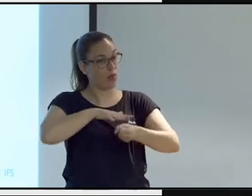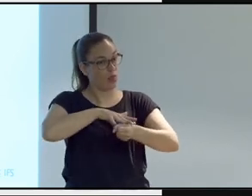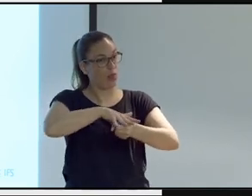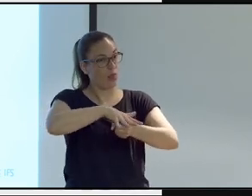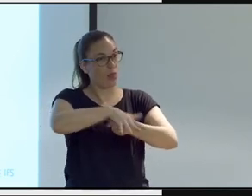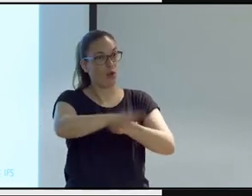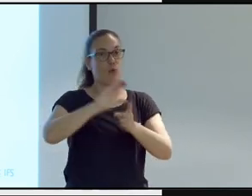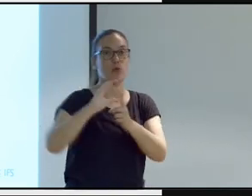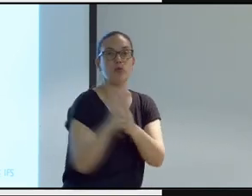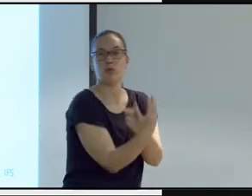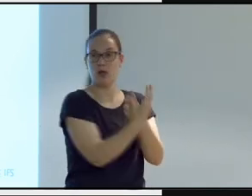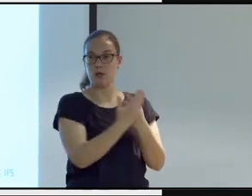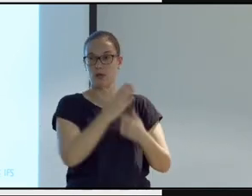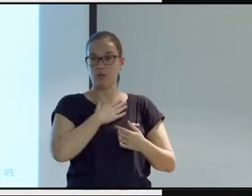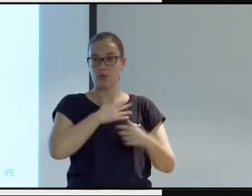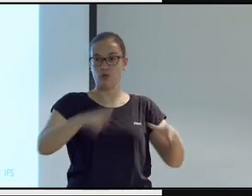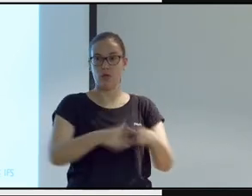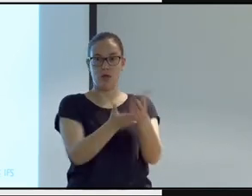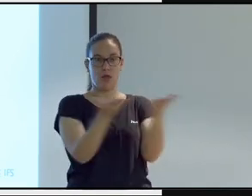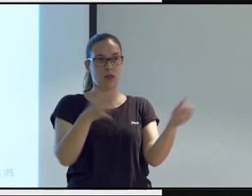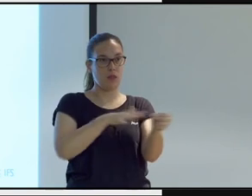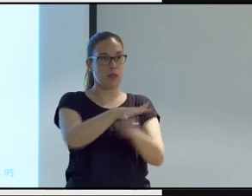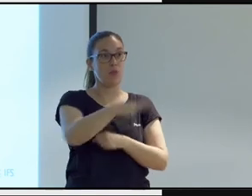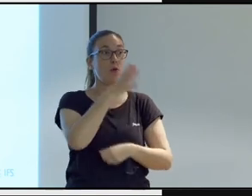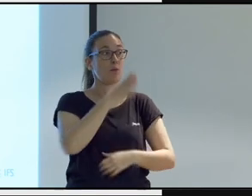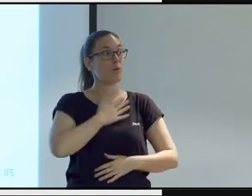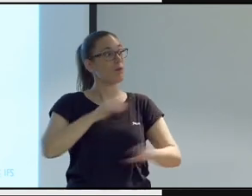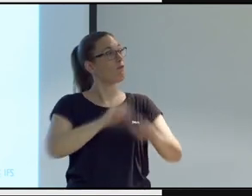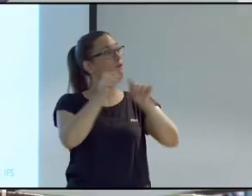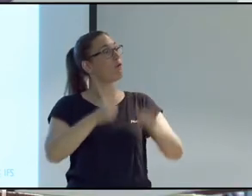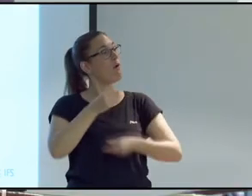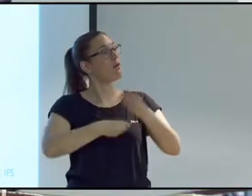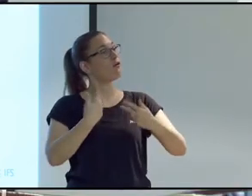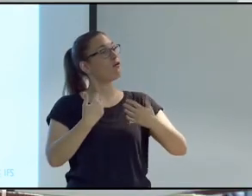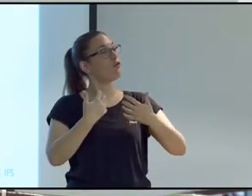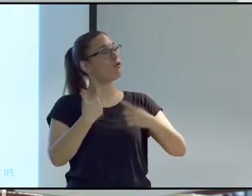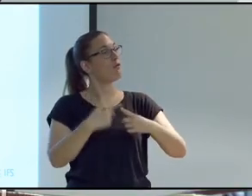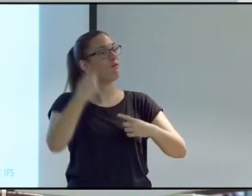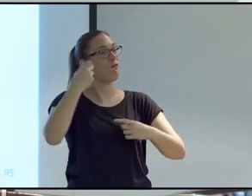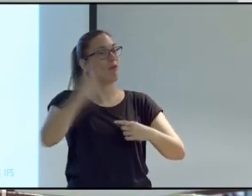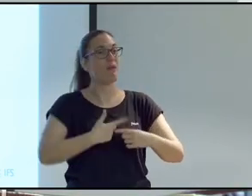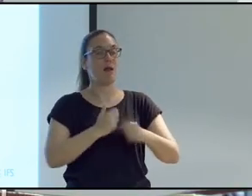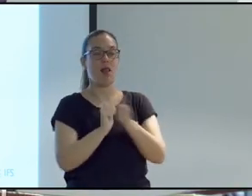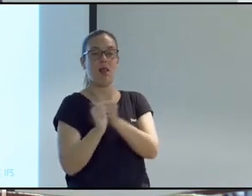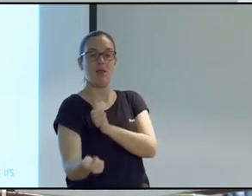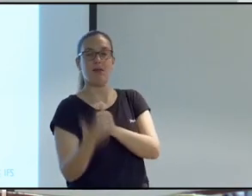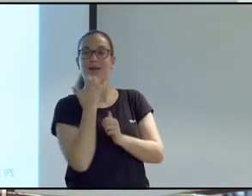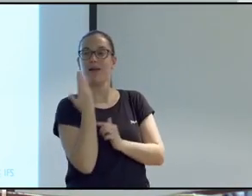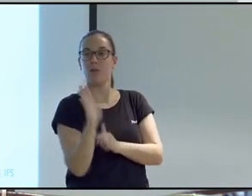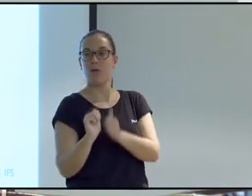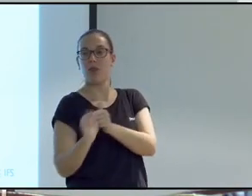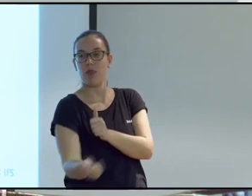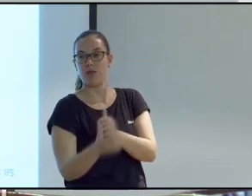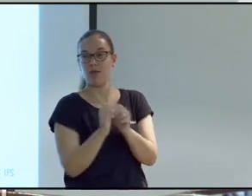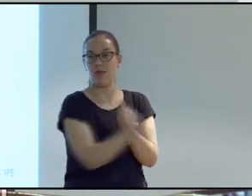culture in the societies in which we participate in and the societies we belong to. Because if you look at